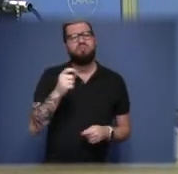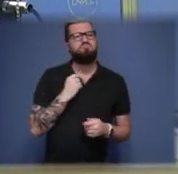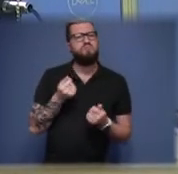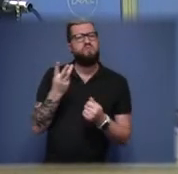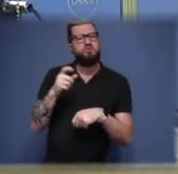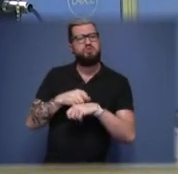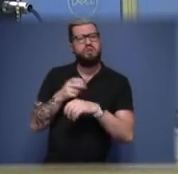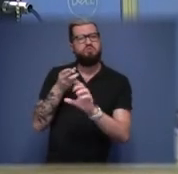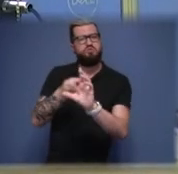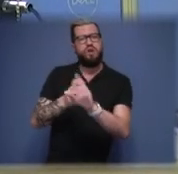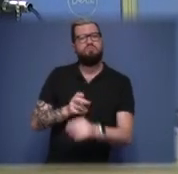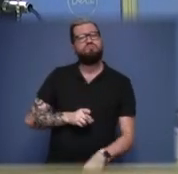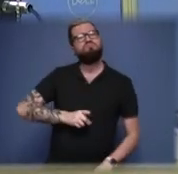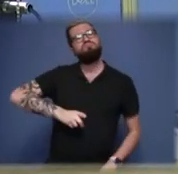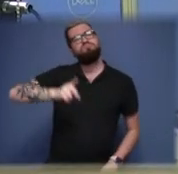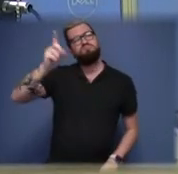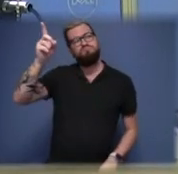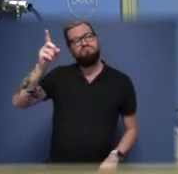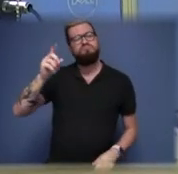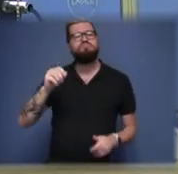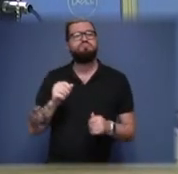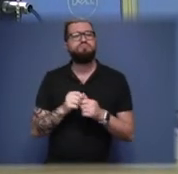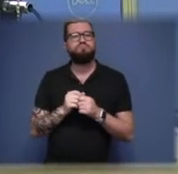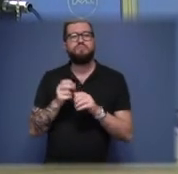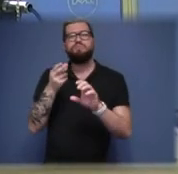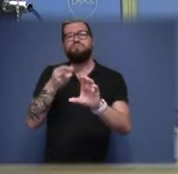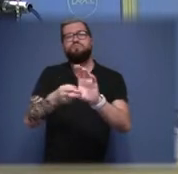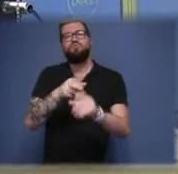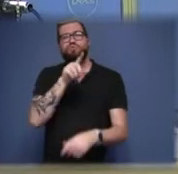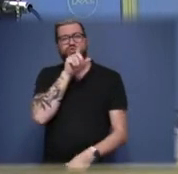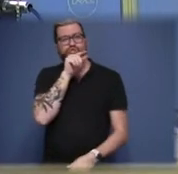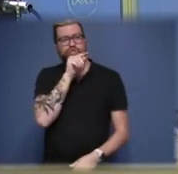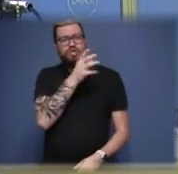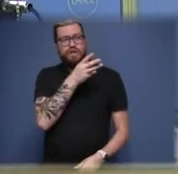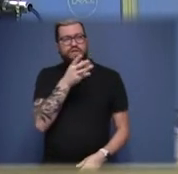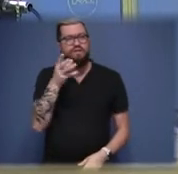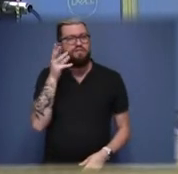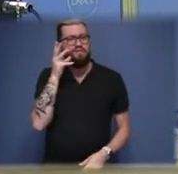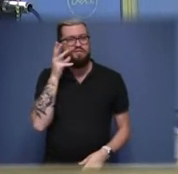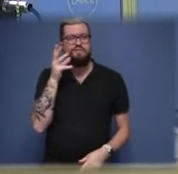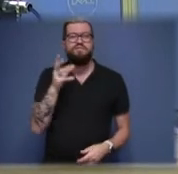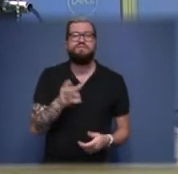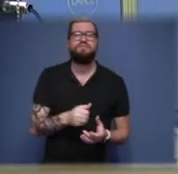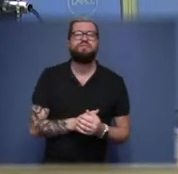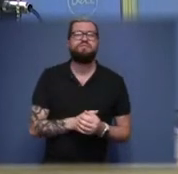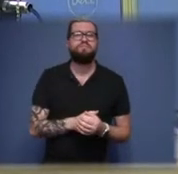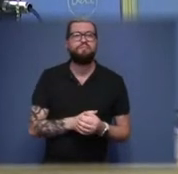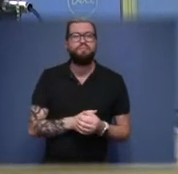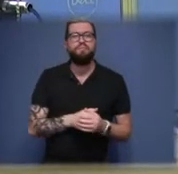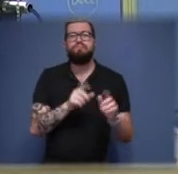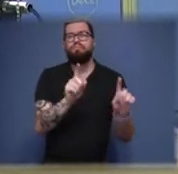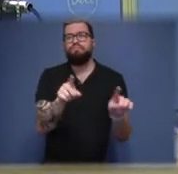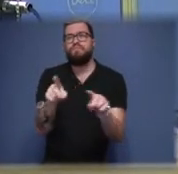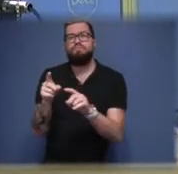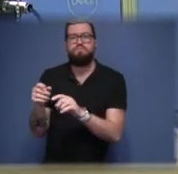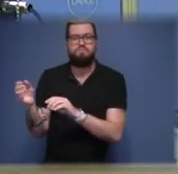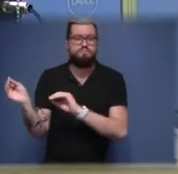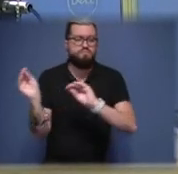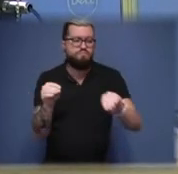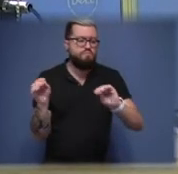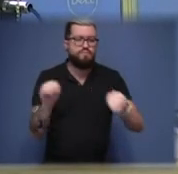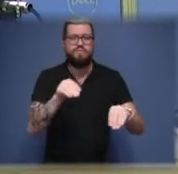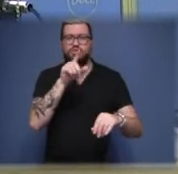times. And he would go to the chicken farms and load chicken